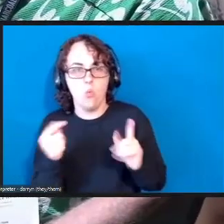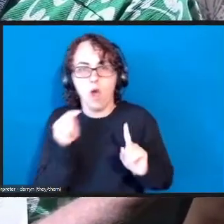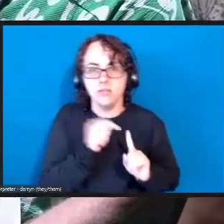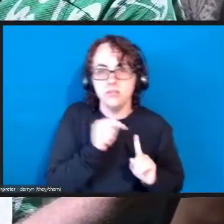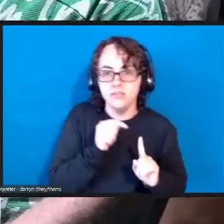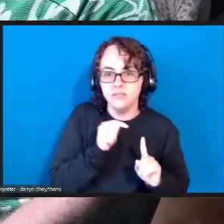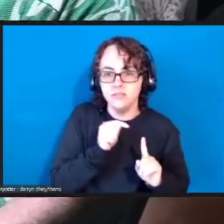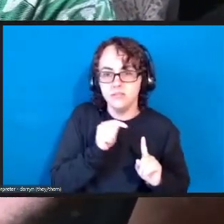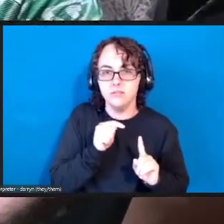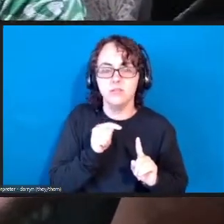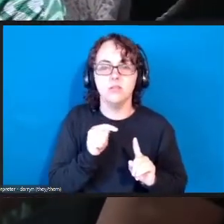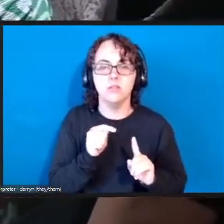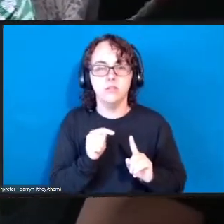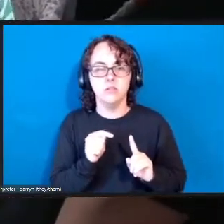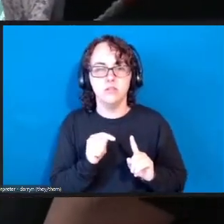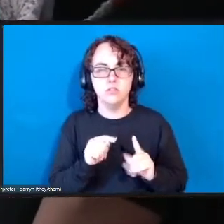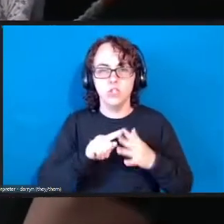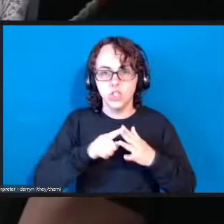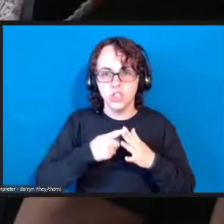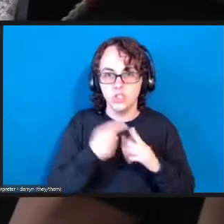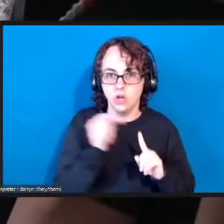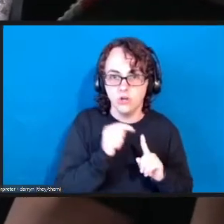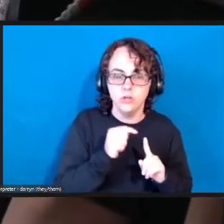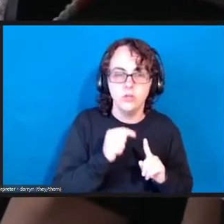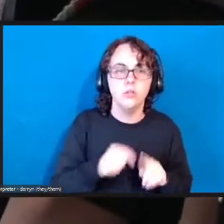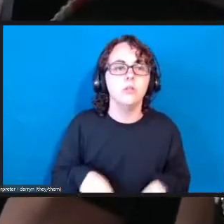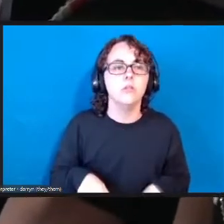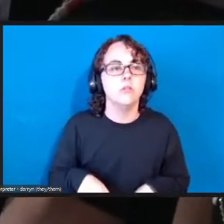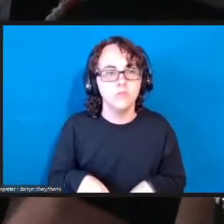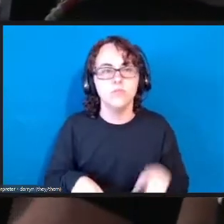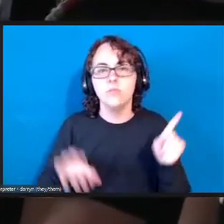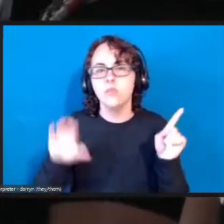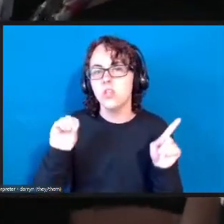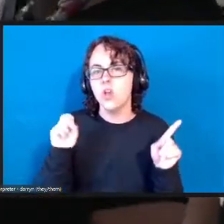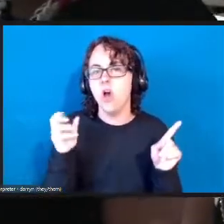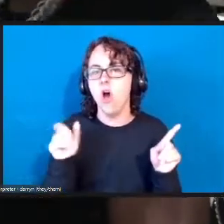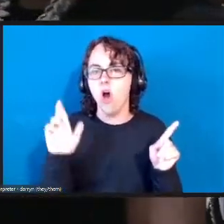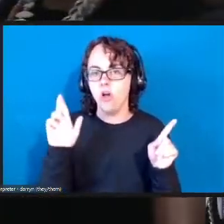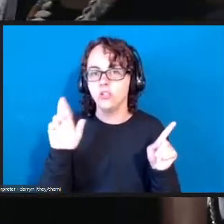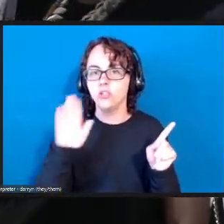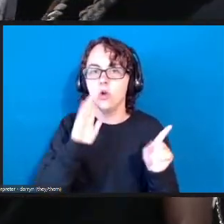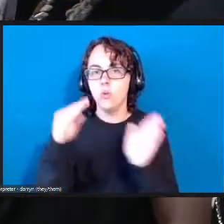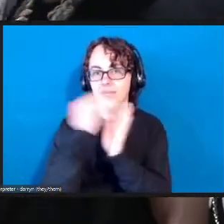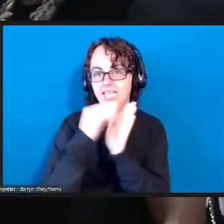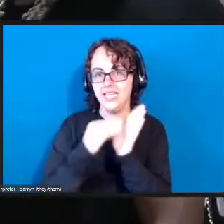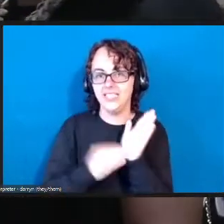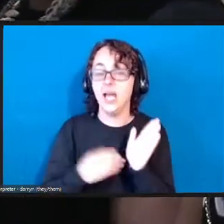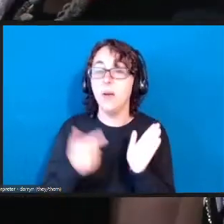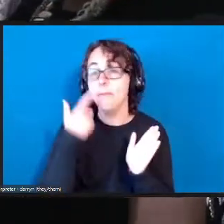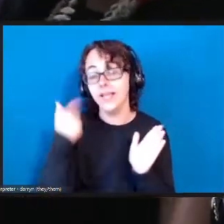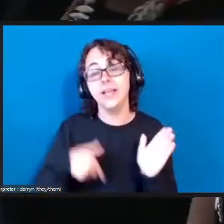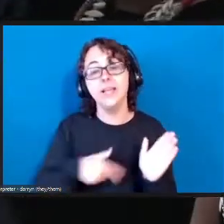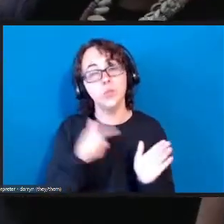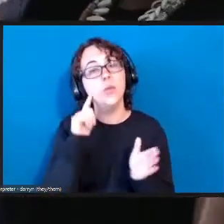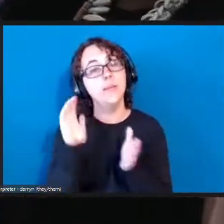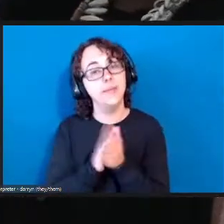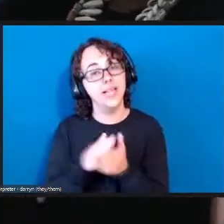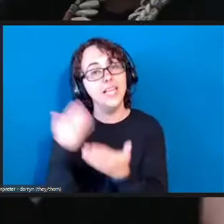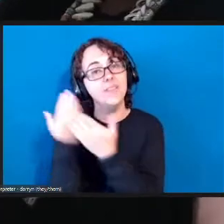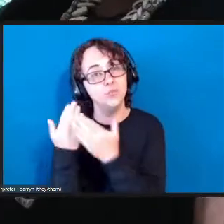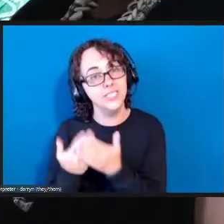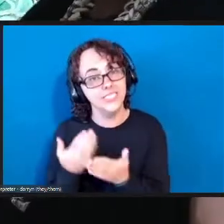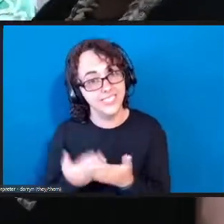all those things are. Oscar will be taking this list down too, because we believe in receipts over here. Yeah. Okay. Hi, I'm just